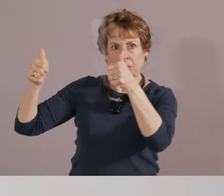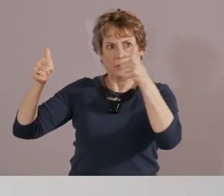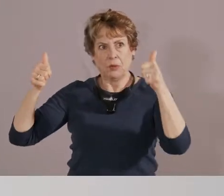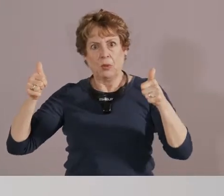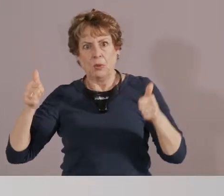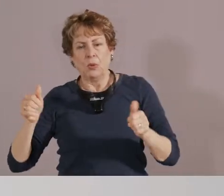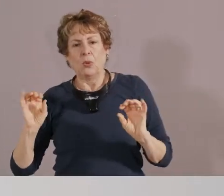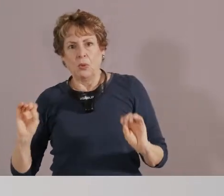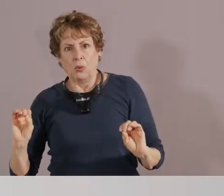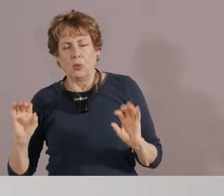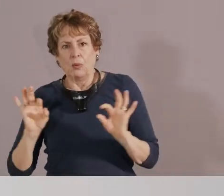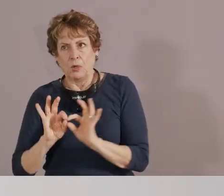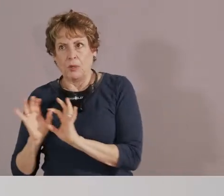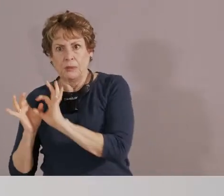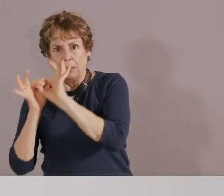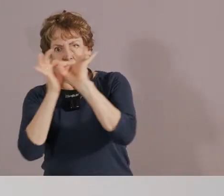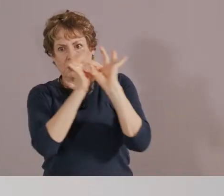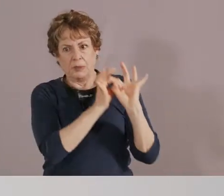that.